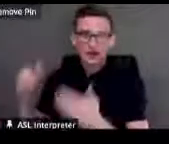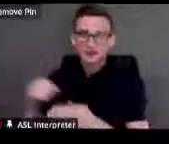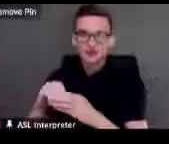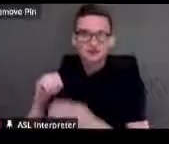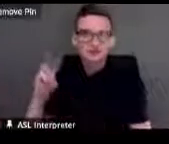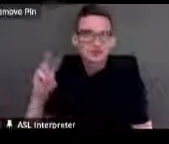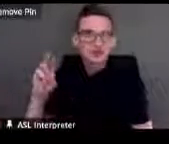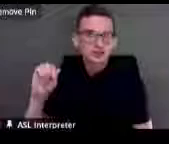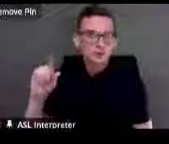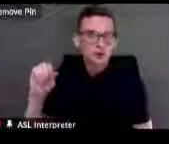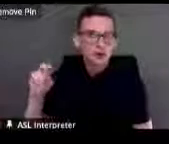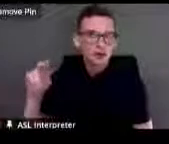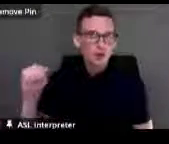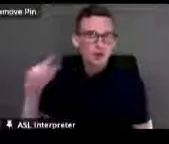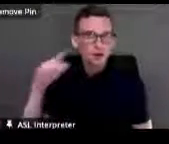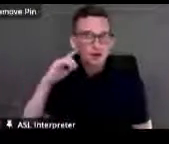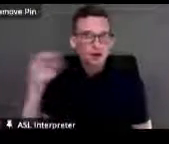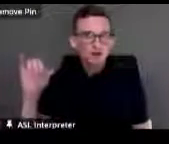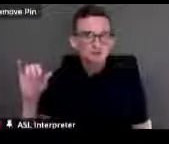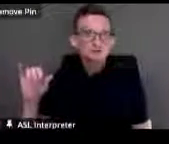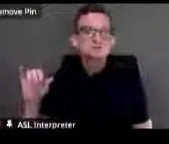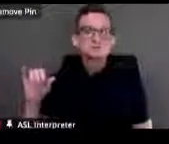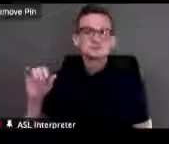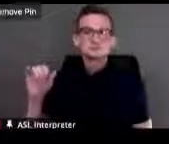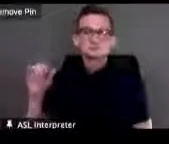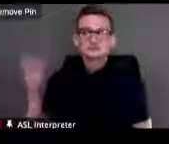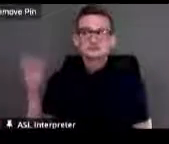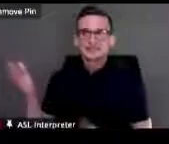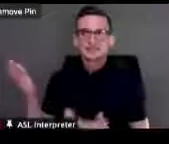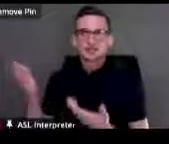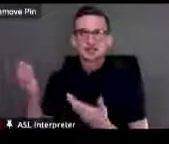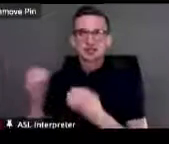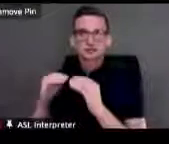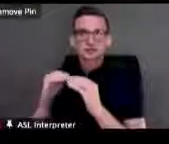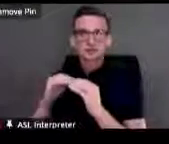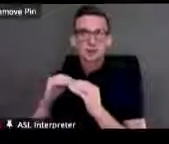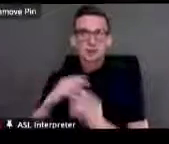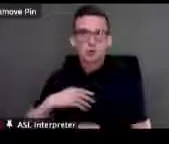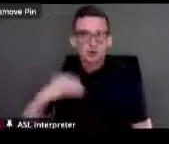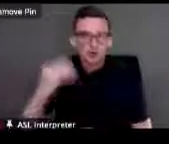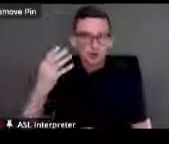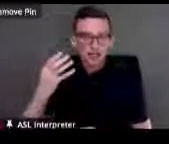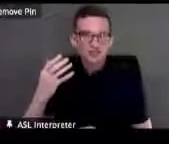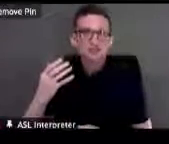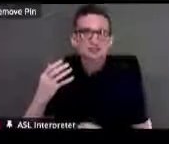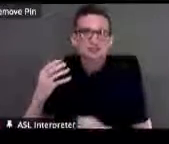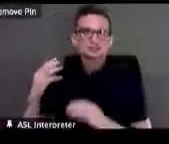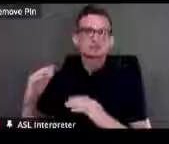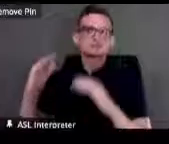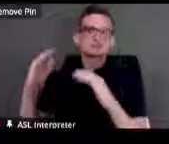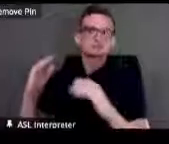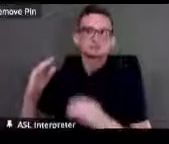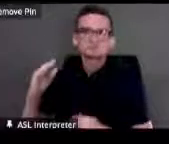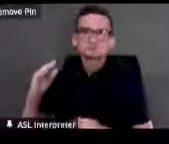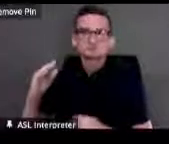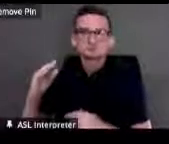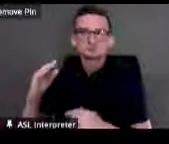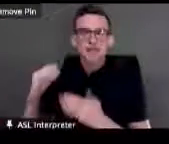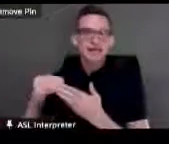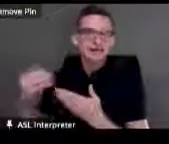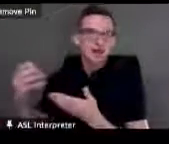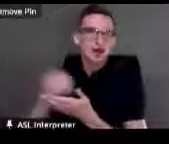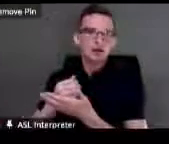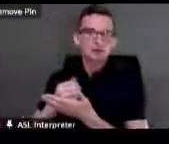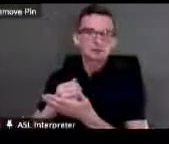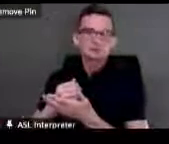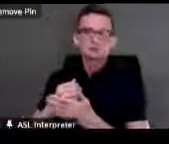We are much more Caucasian and more upper to middle, more upper income, right?